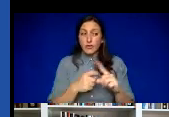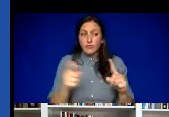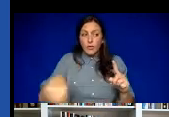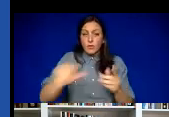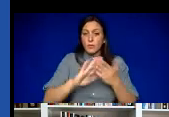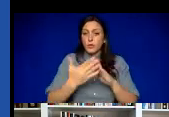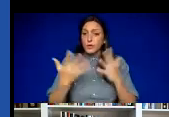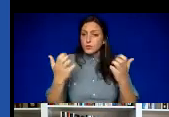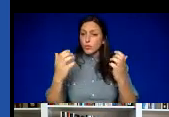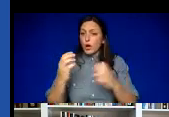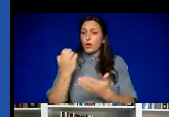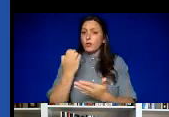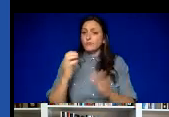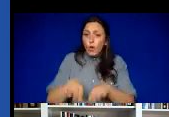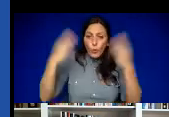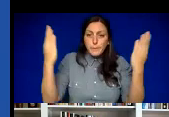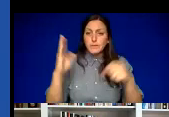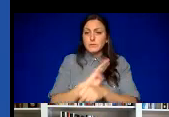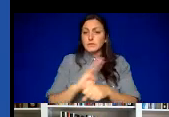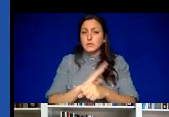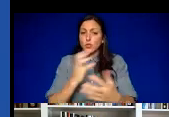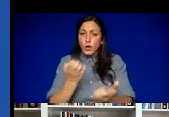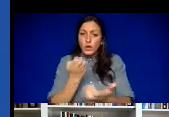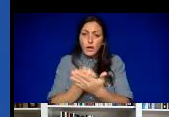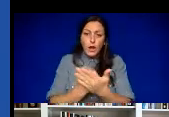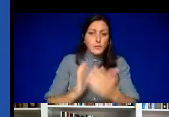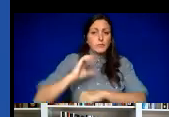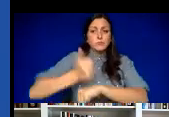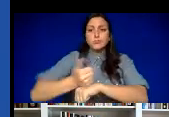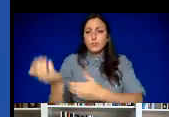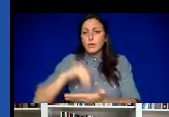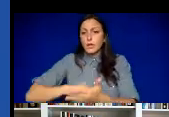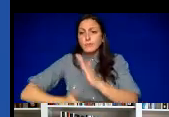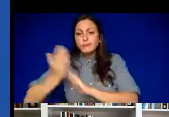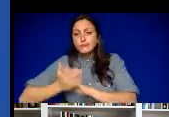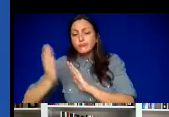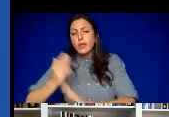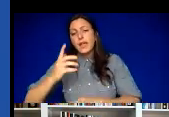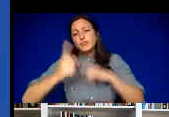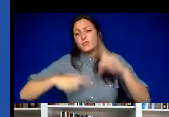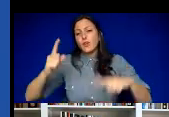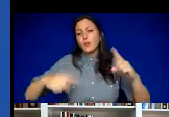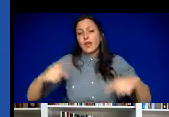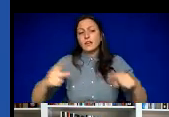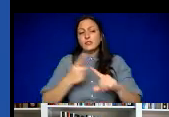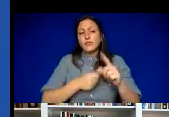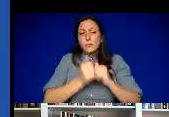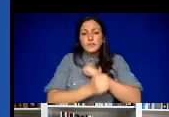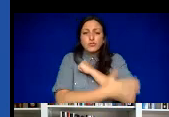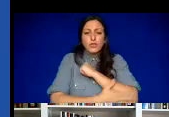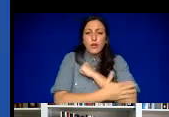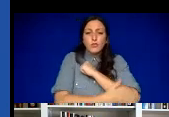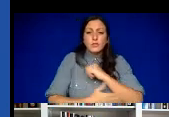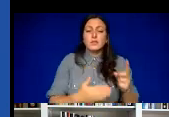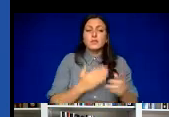be open, to have economic opportunity, and variation across counties, with some places